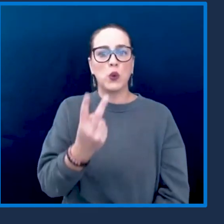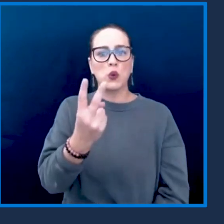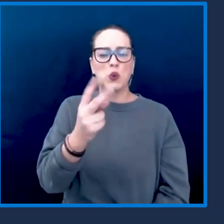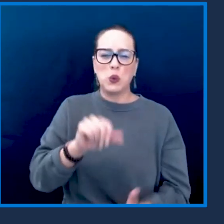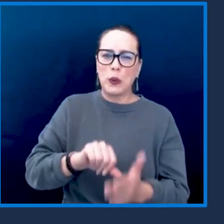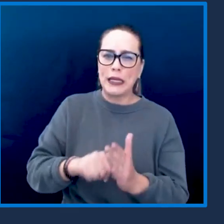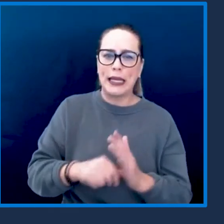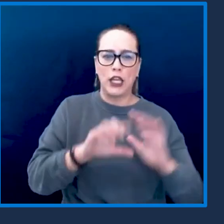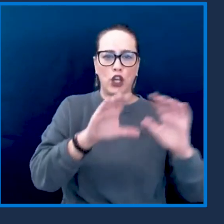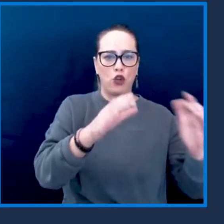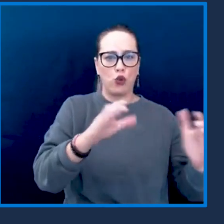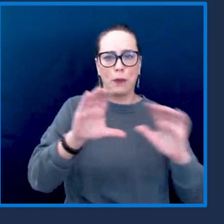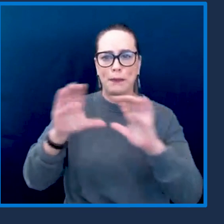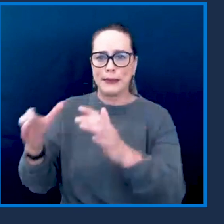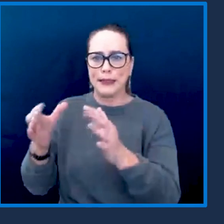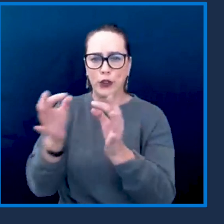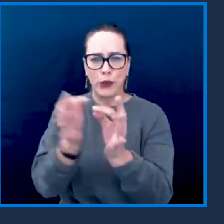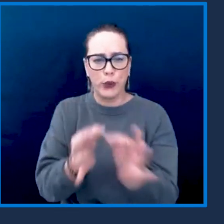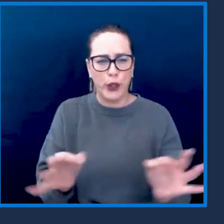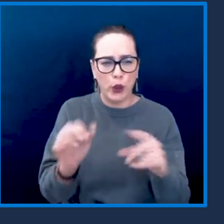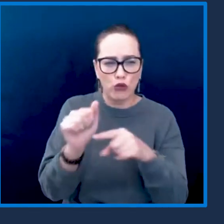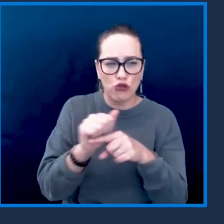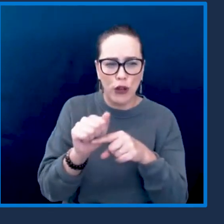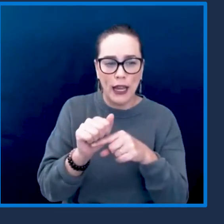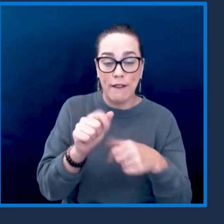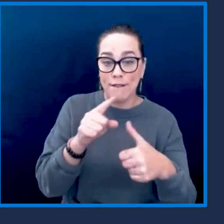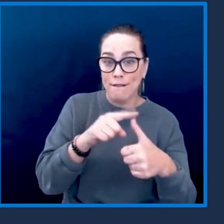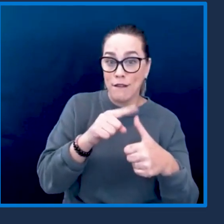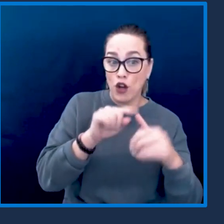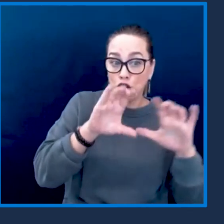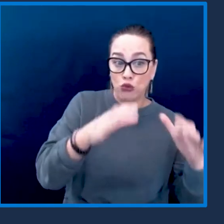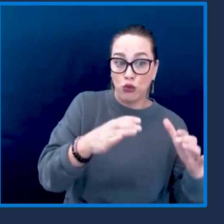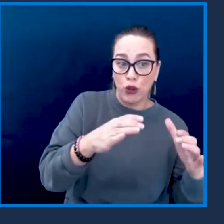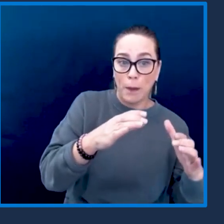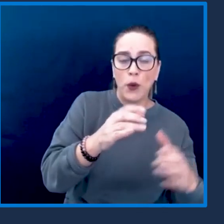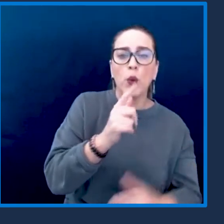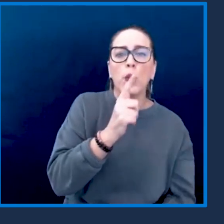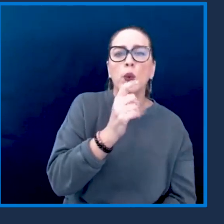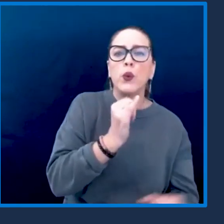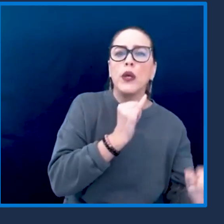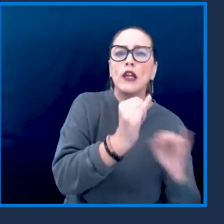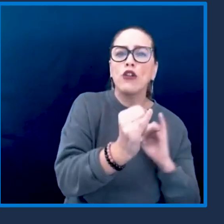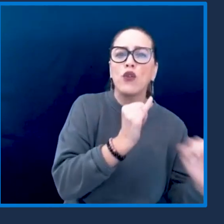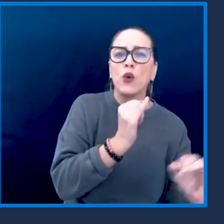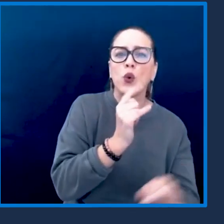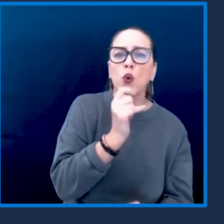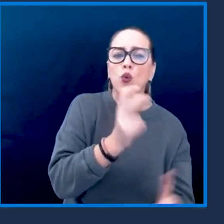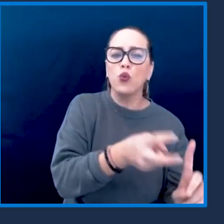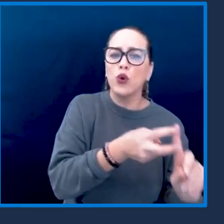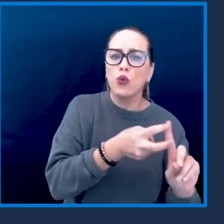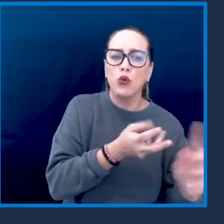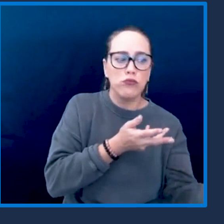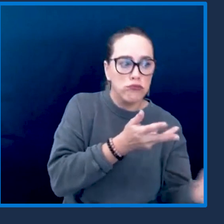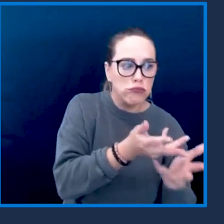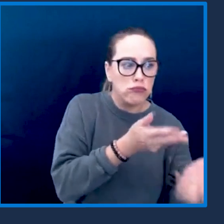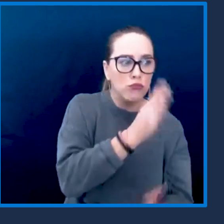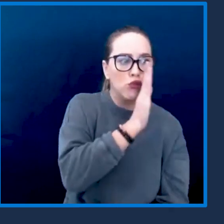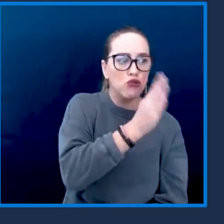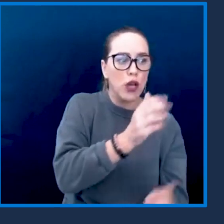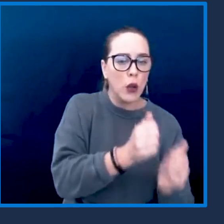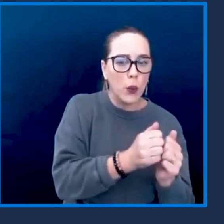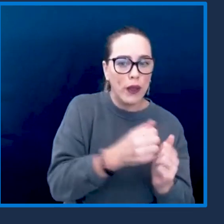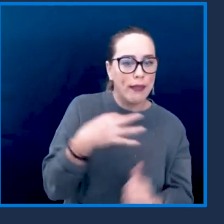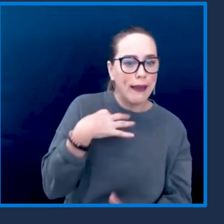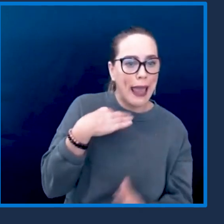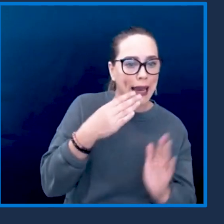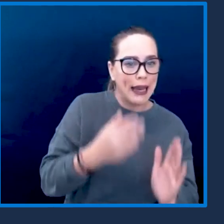key groups that are critical to train. The first is your interviewers and recruiters, those that are working directly with candidates. It's a good